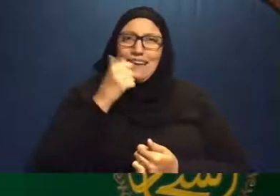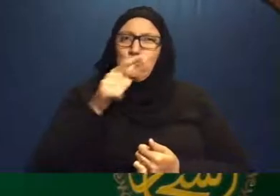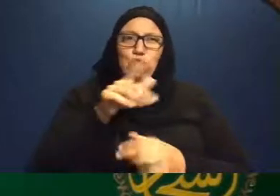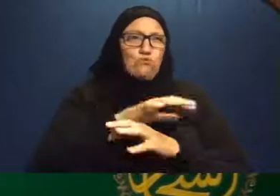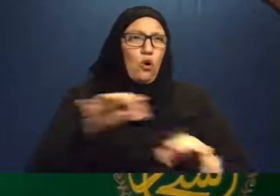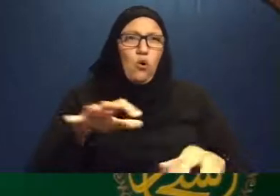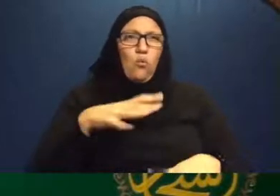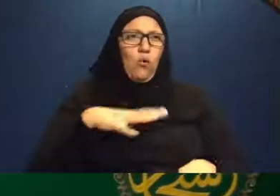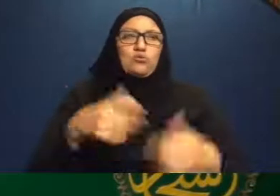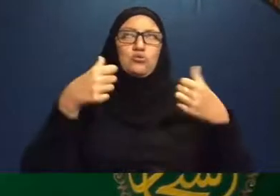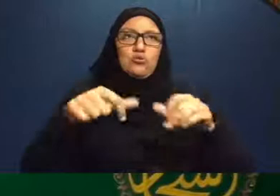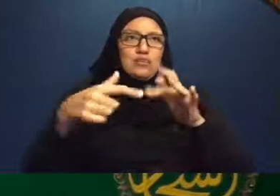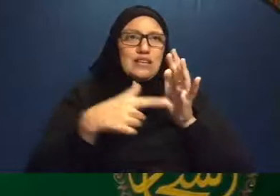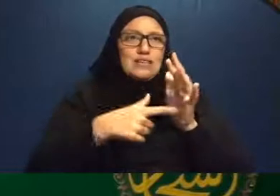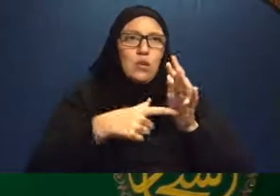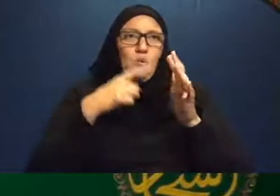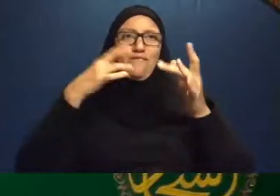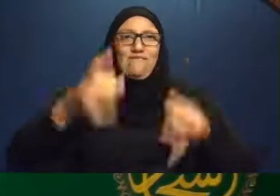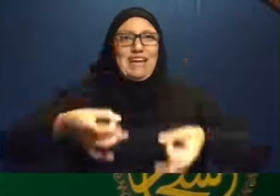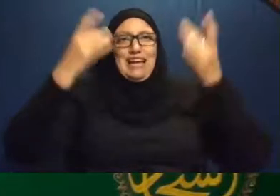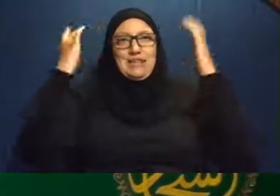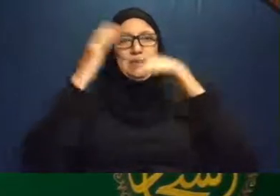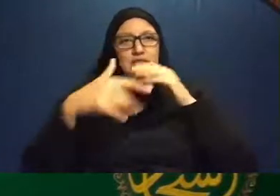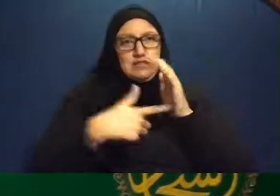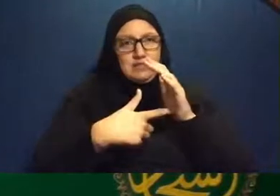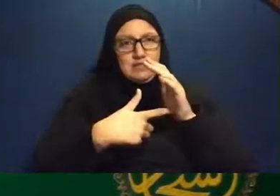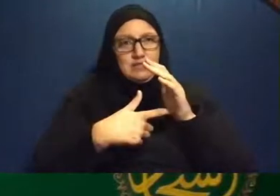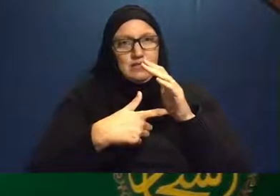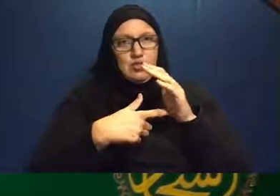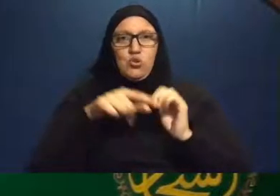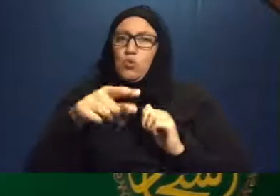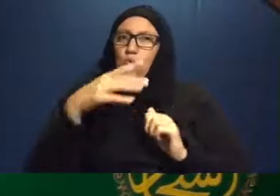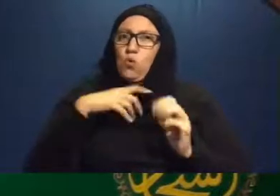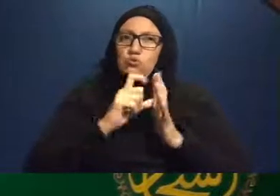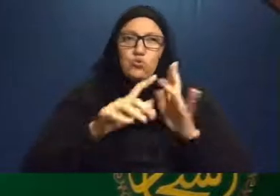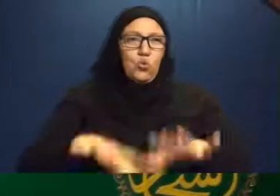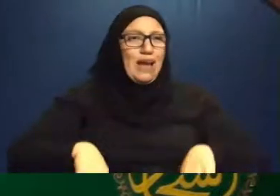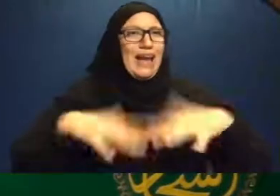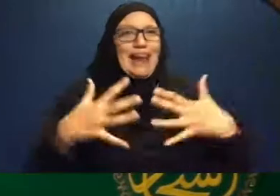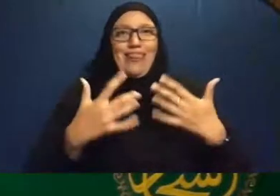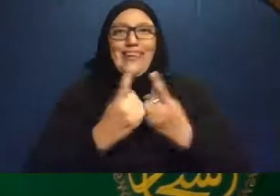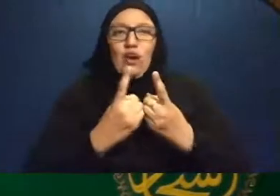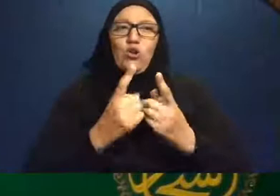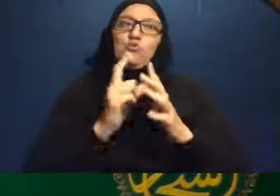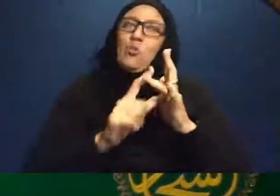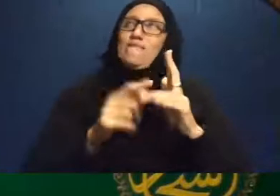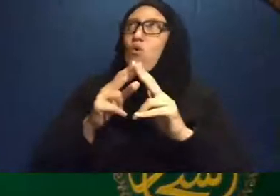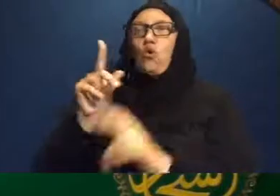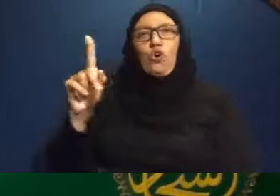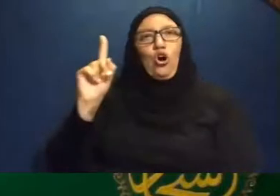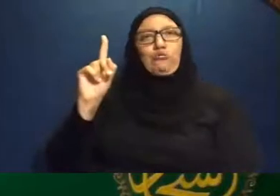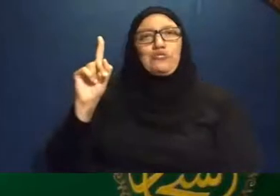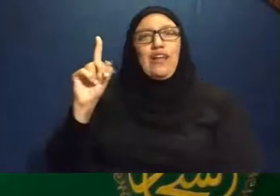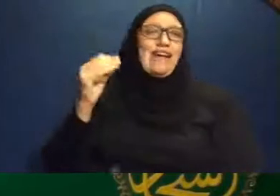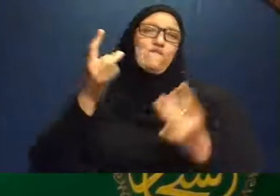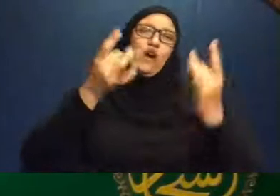it, you forget about it. Any good deed that you do, do it for the goodness sake, do it for the sake